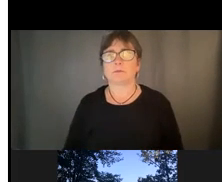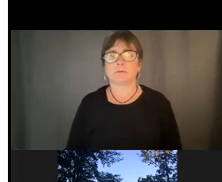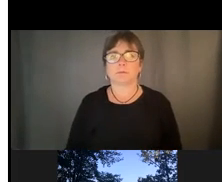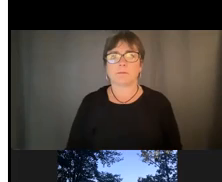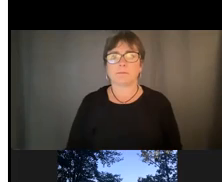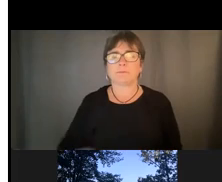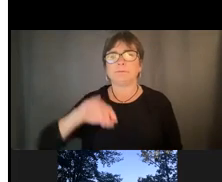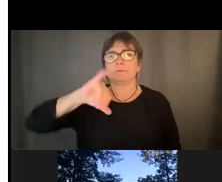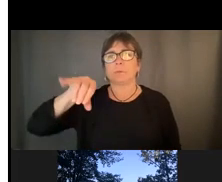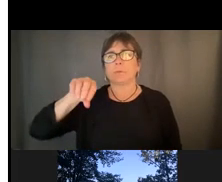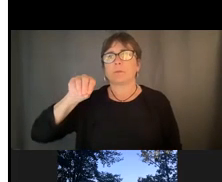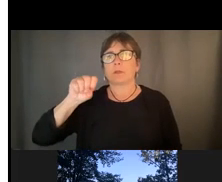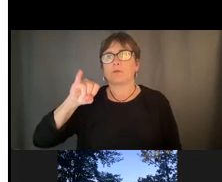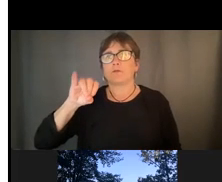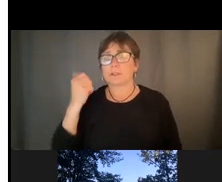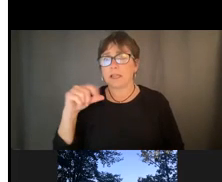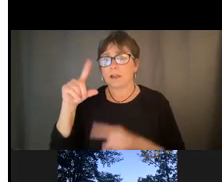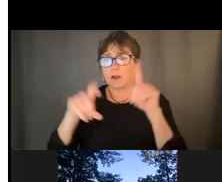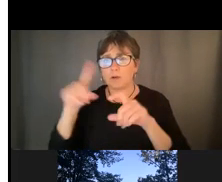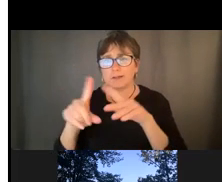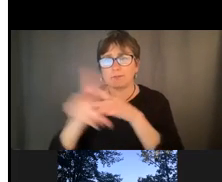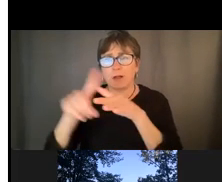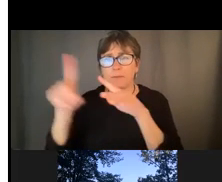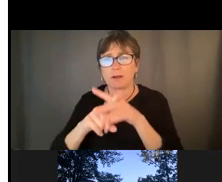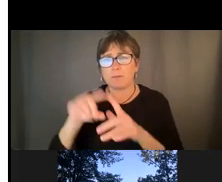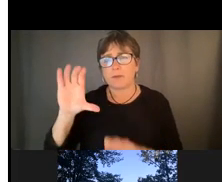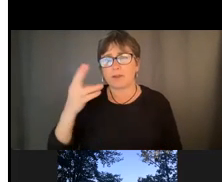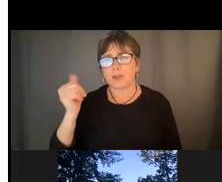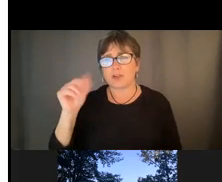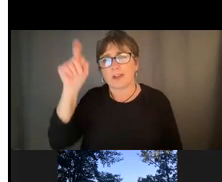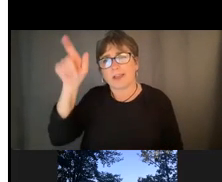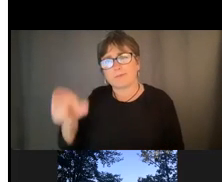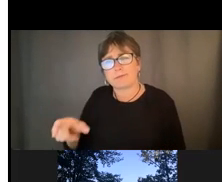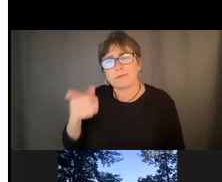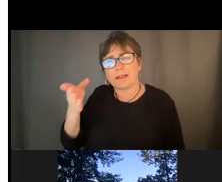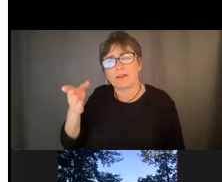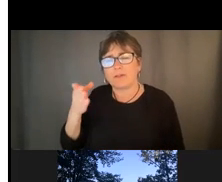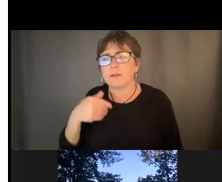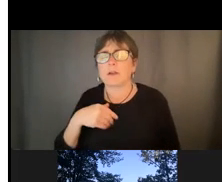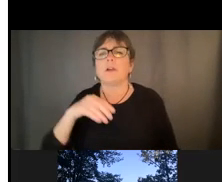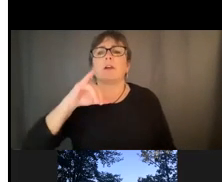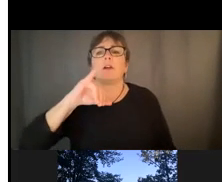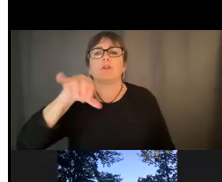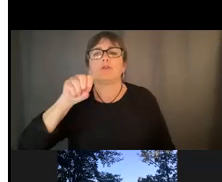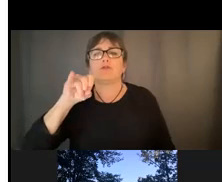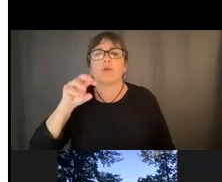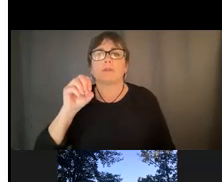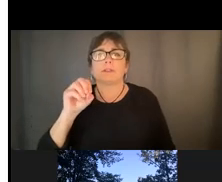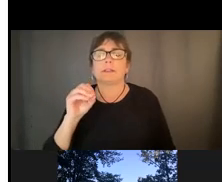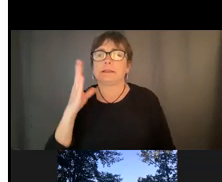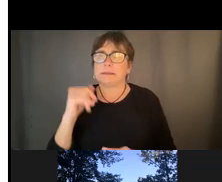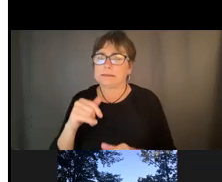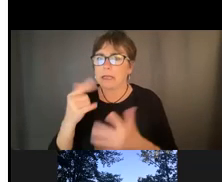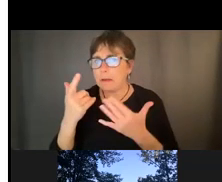Josie, is there any questions? I see some things popping in the chat. Okay, there are some things popping in the